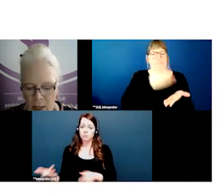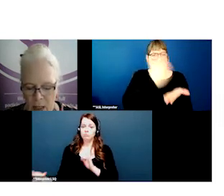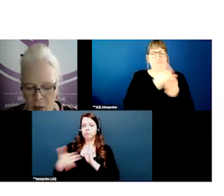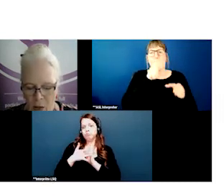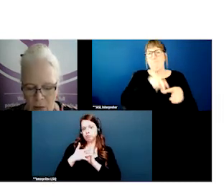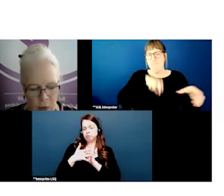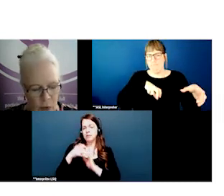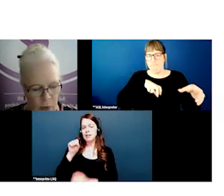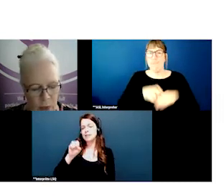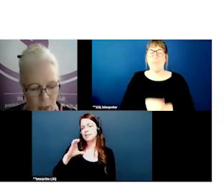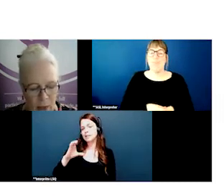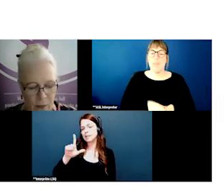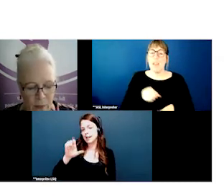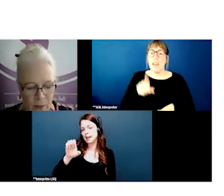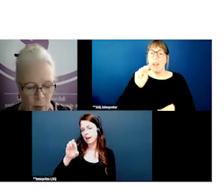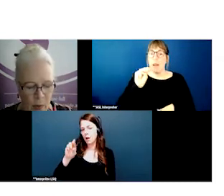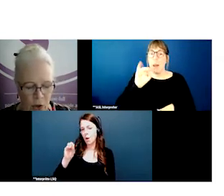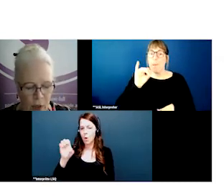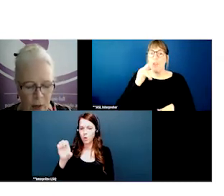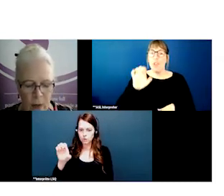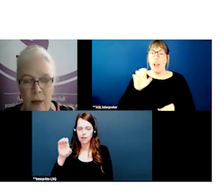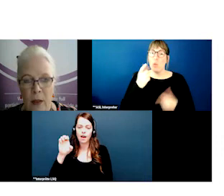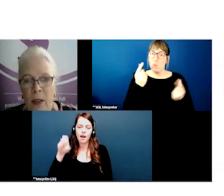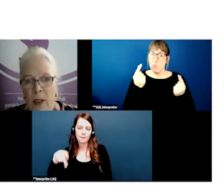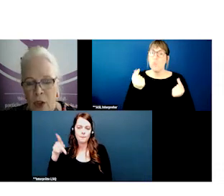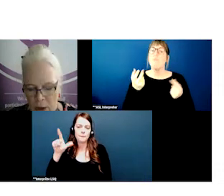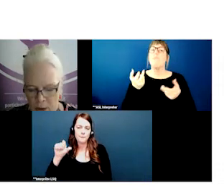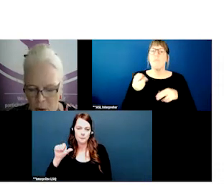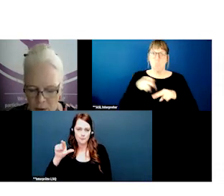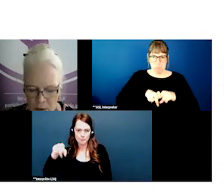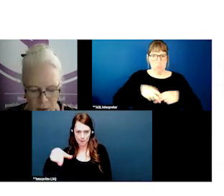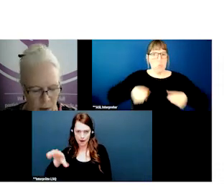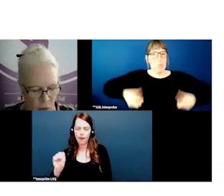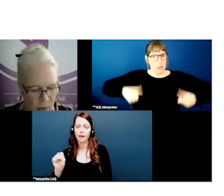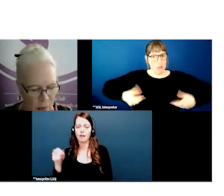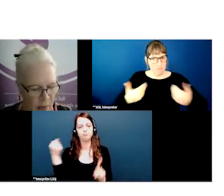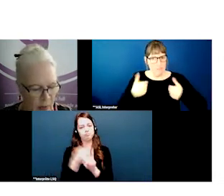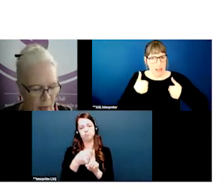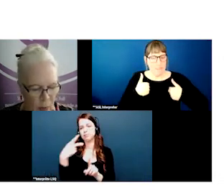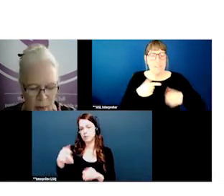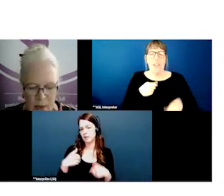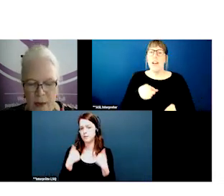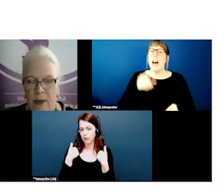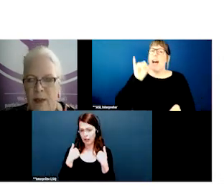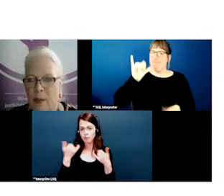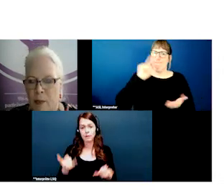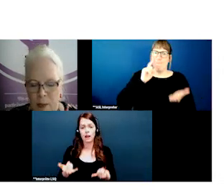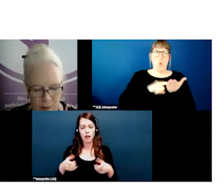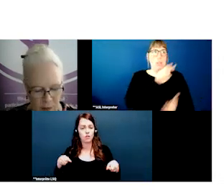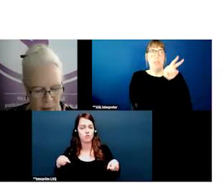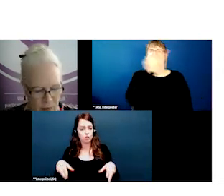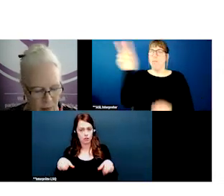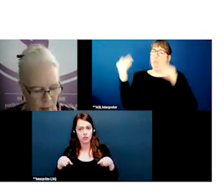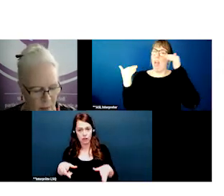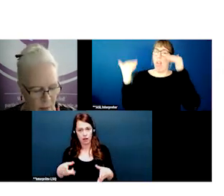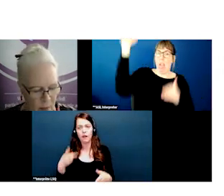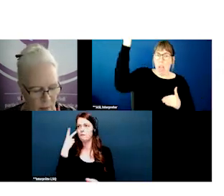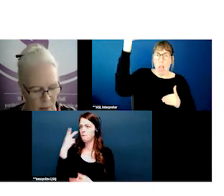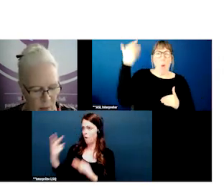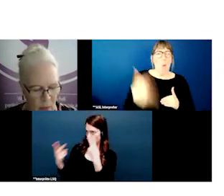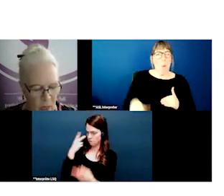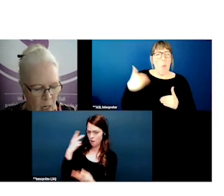she is now viewing life from a wheelchair, she is constantly struck by the inequities that disabled people face.